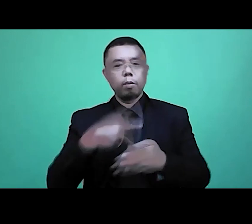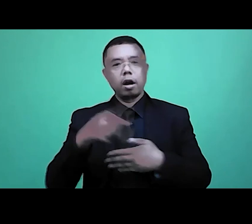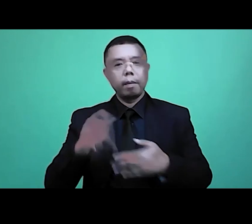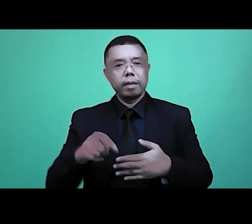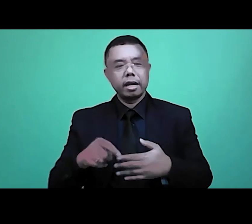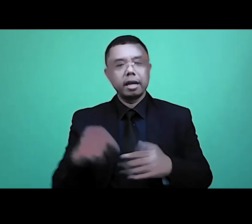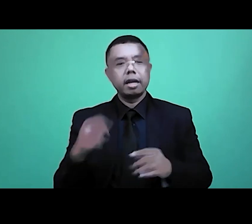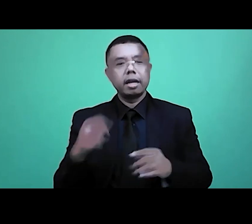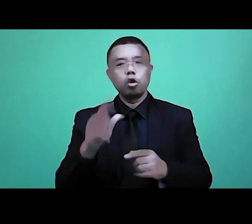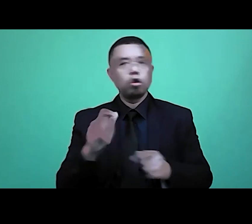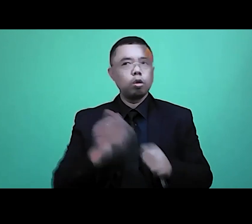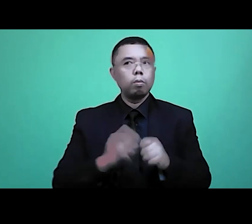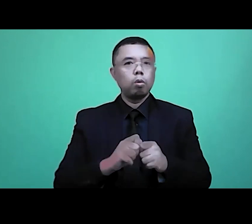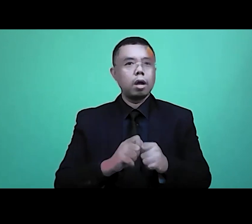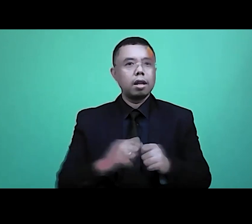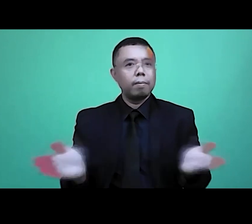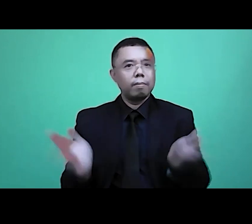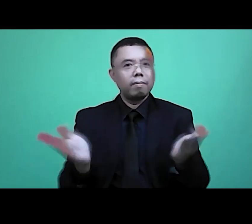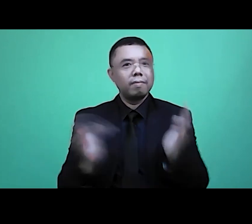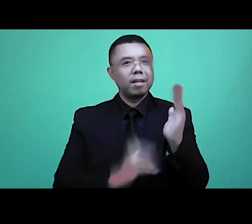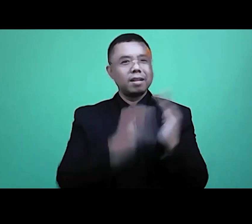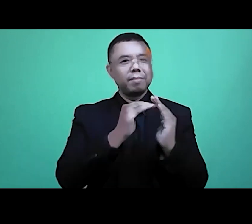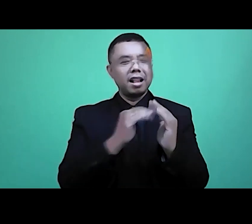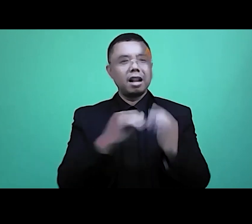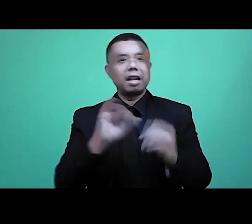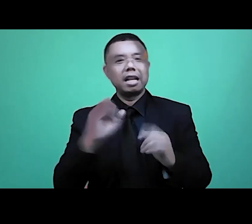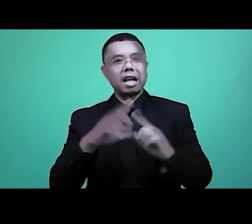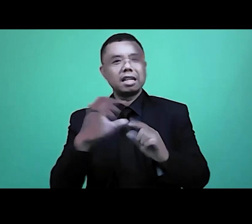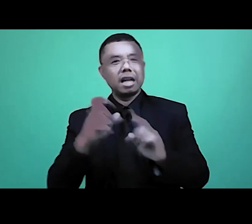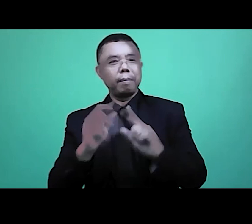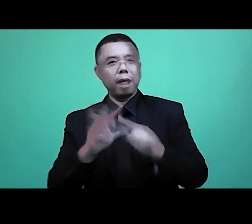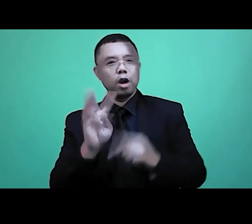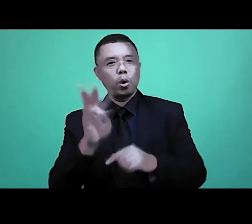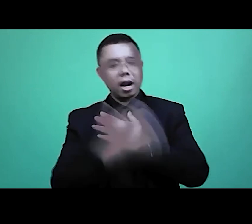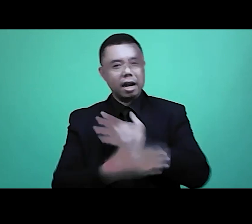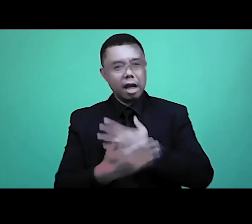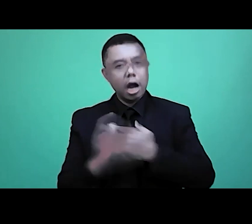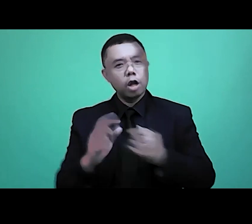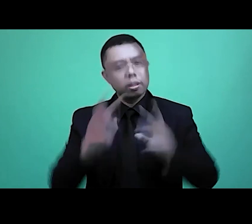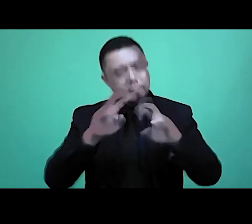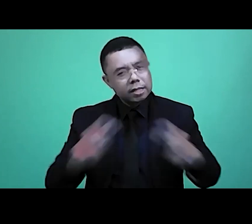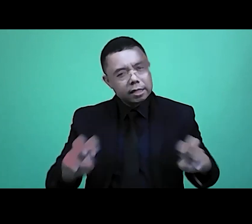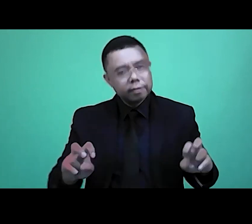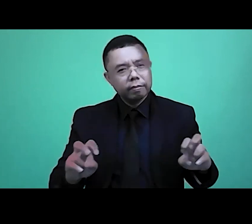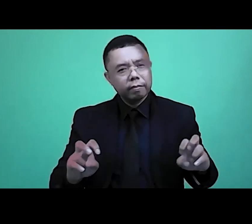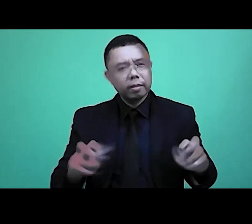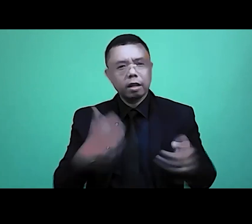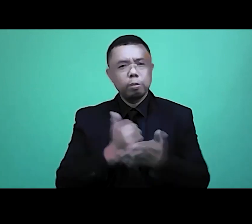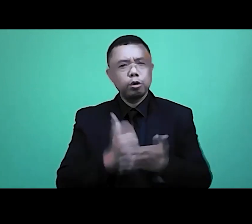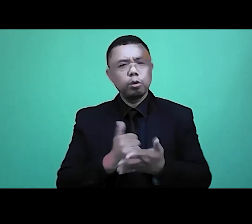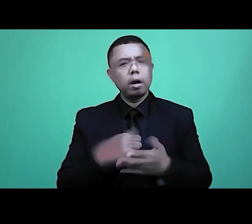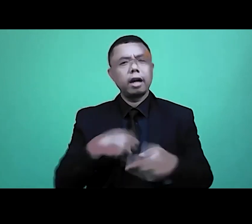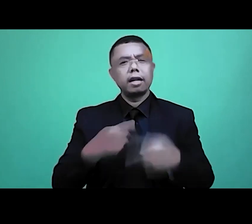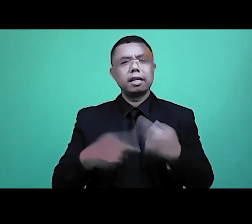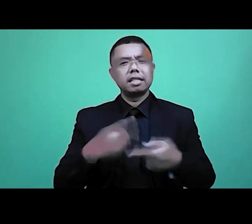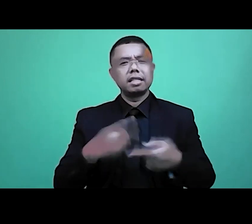IASEPA for both countries and to explore the complementary needs of our countries. This powerhouse model of trade, where